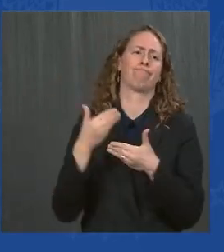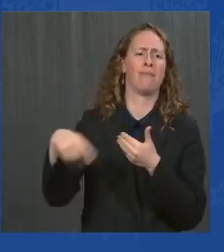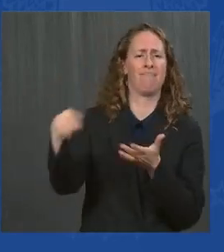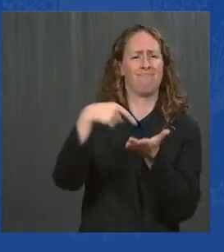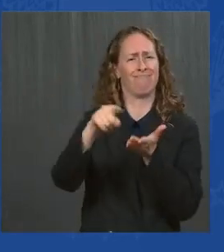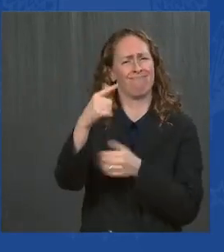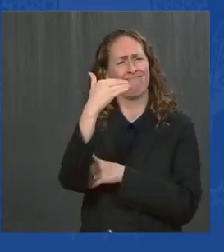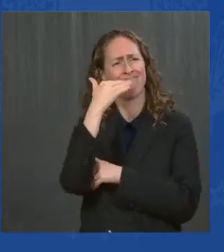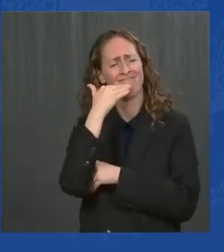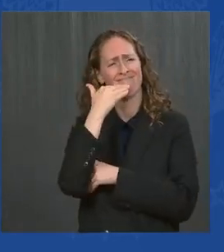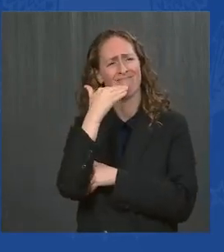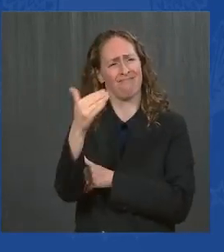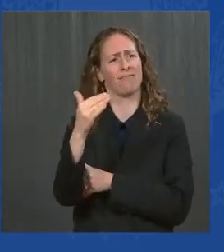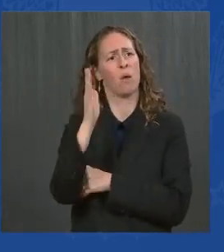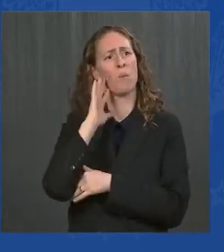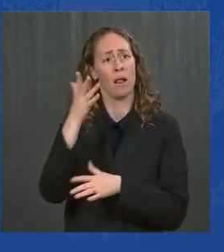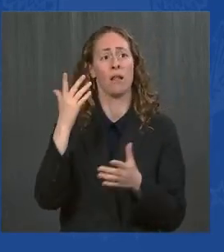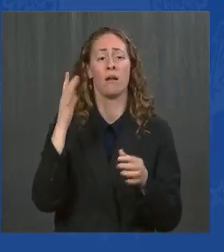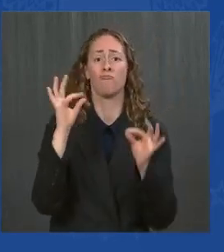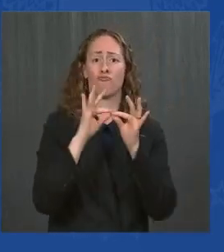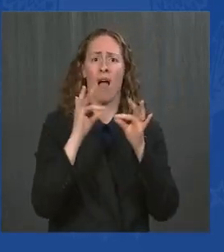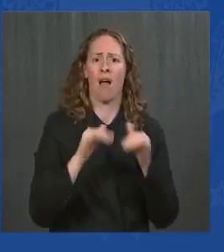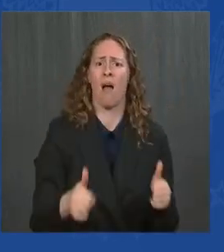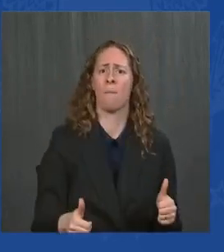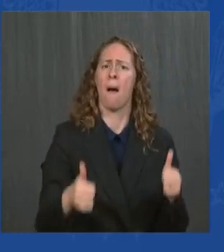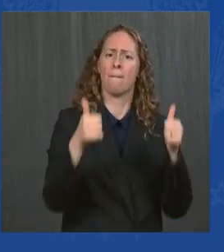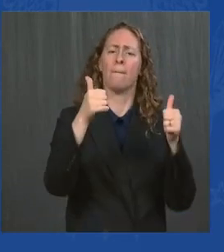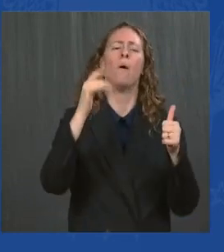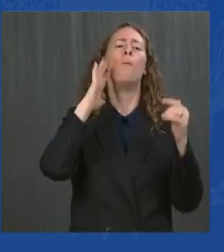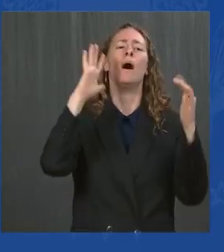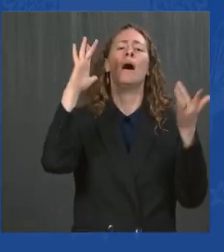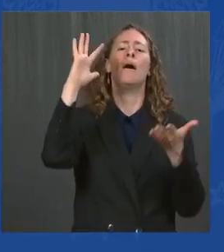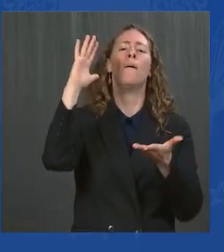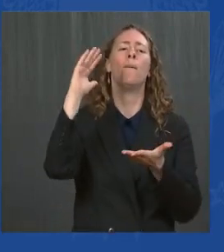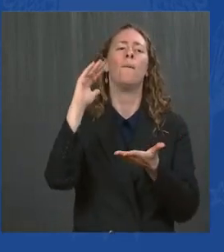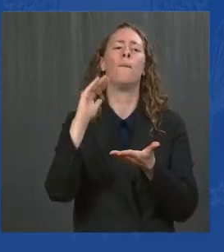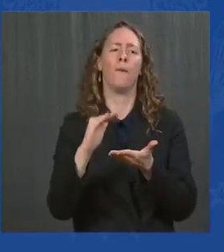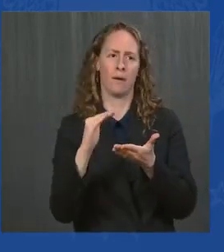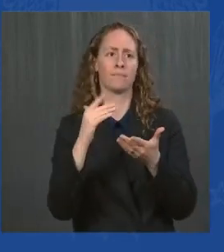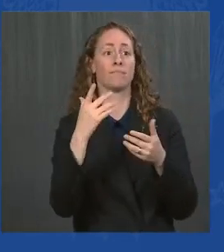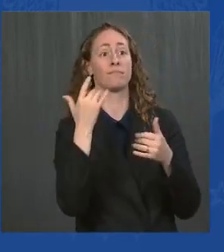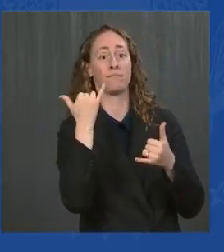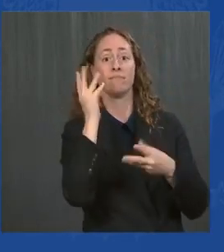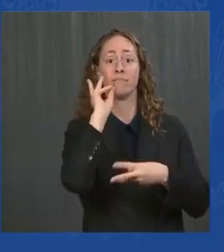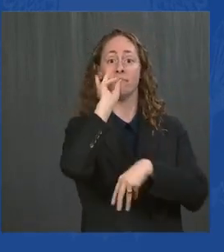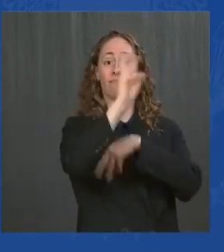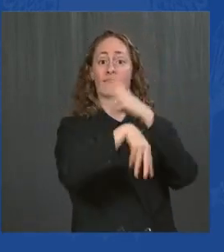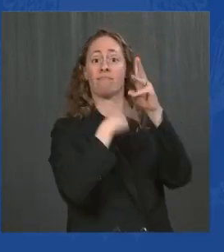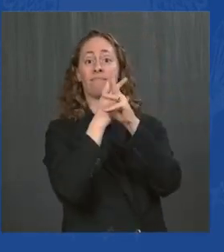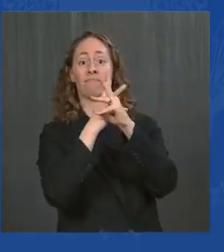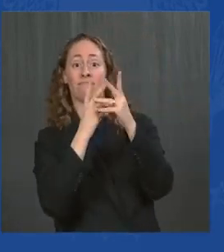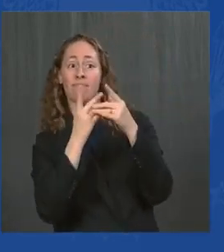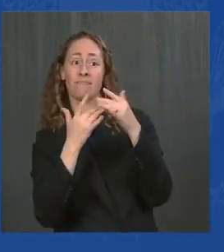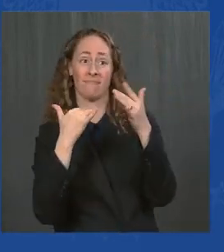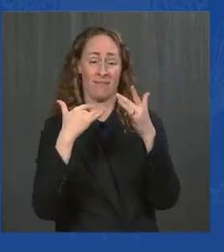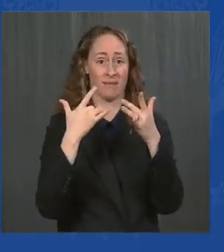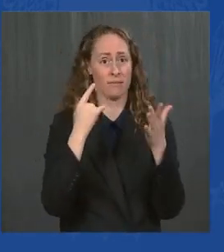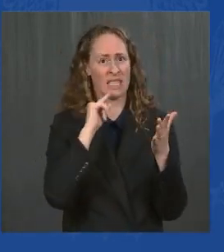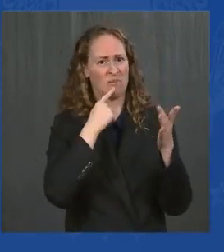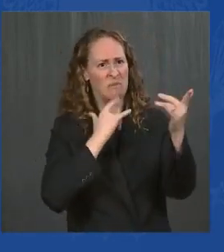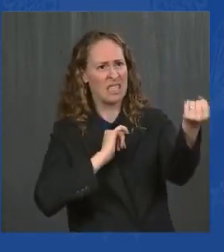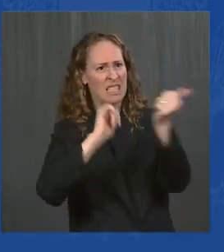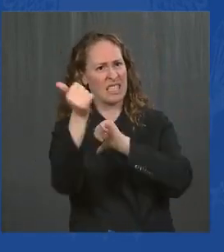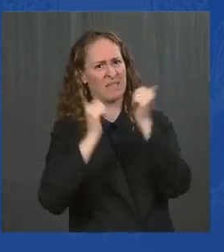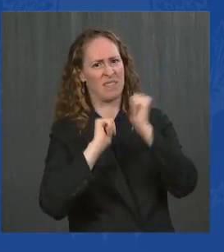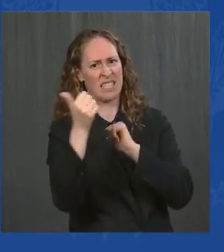and allow us to win the competition of the 21st century in a global economy where the competition has become more intense.